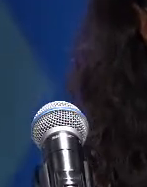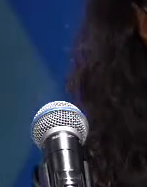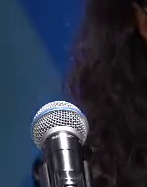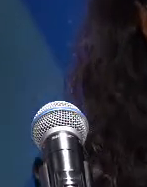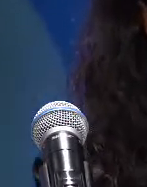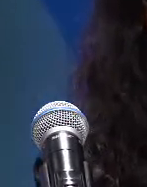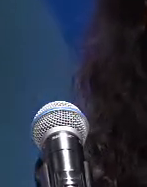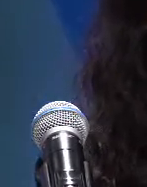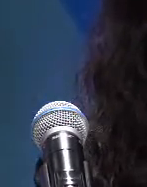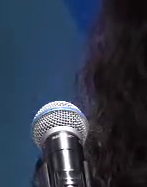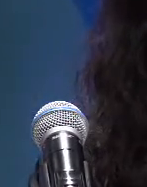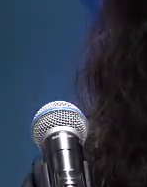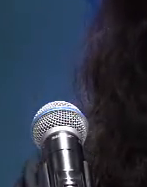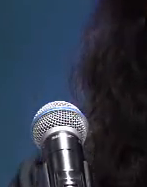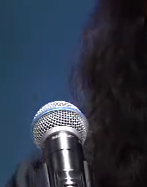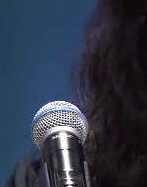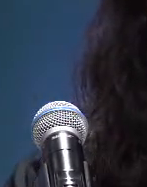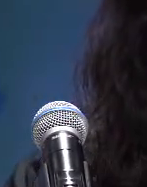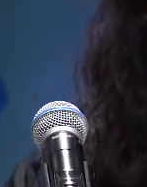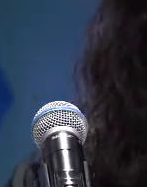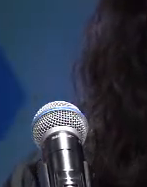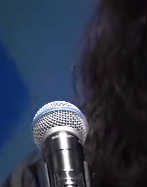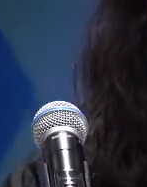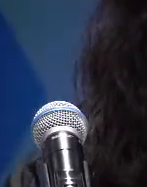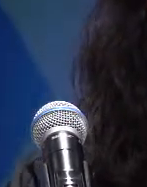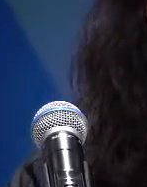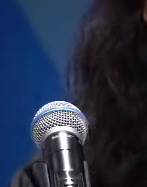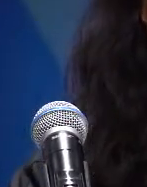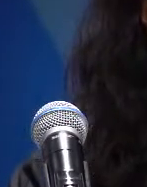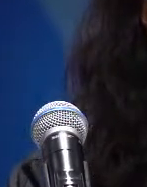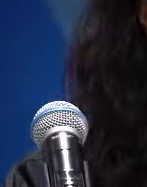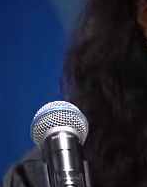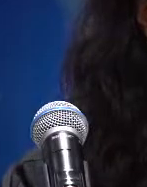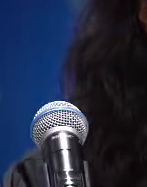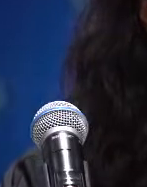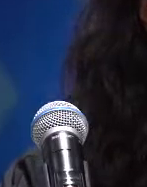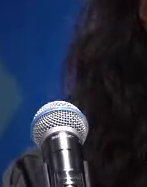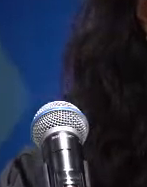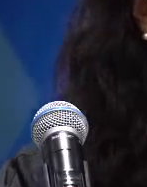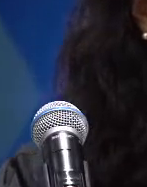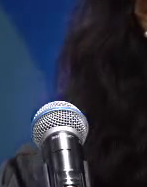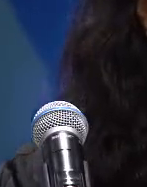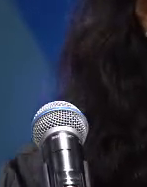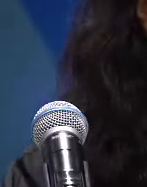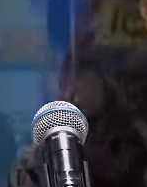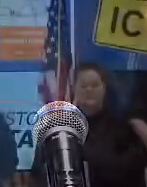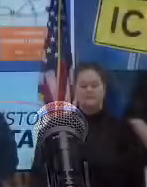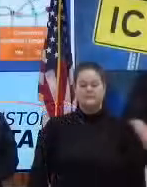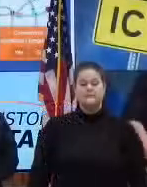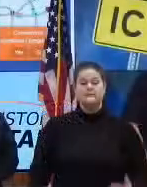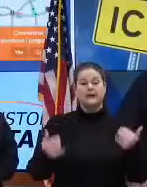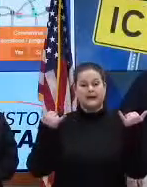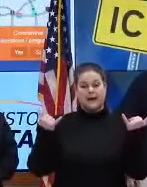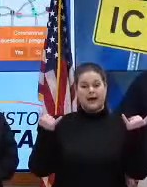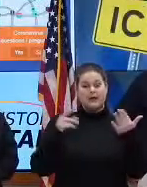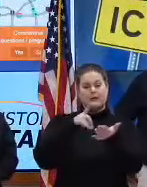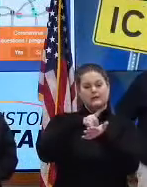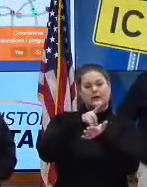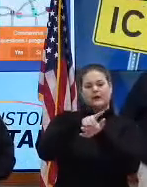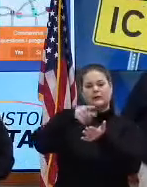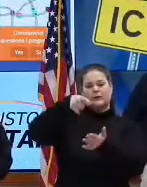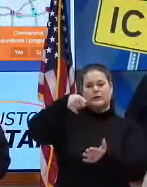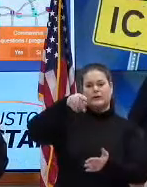gente pierda la vida. Entonces, muchas gracias. Seguimos adelante. We'll hear from Dr.